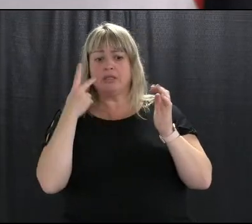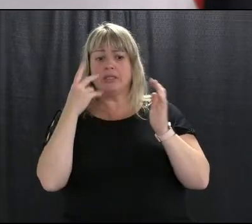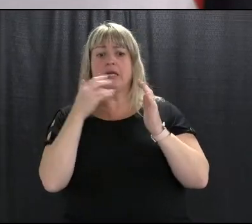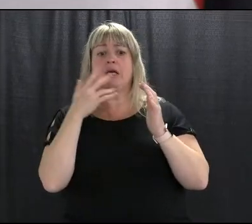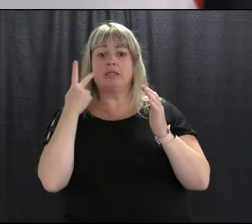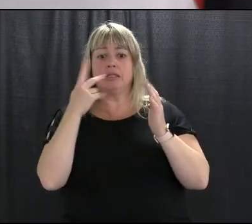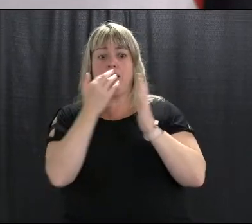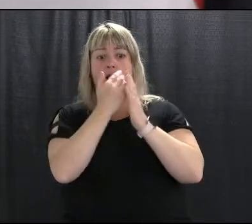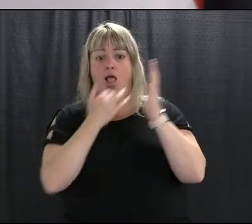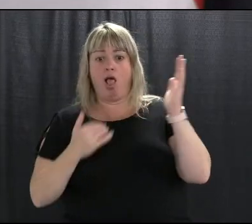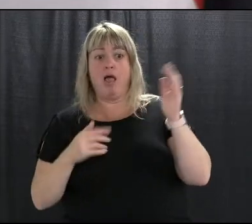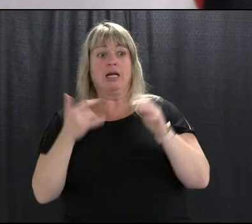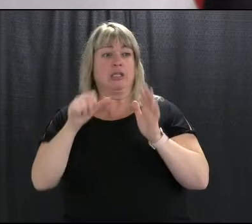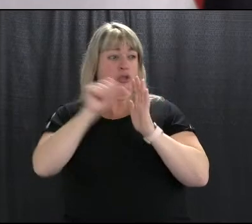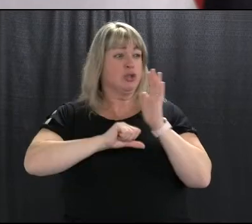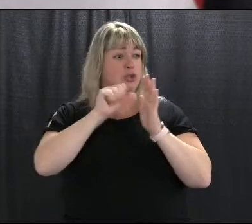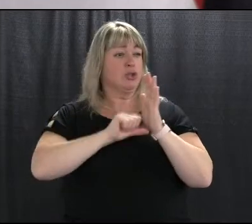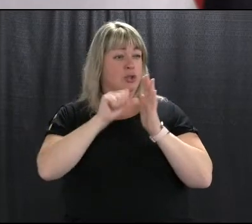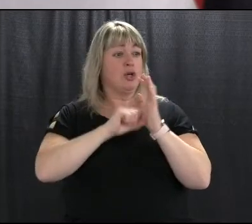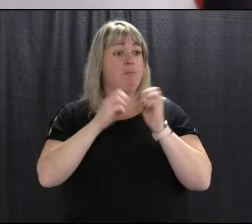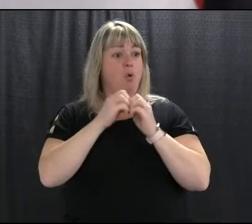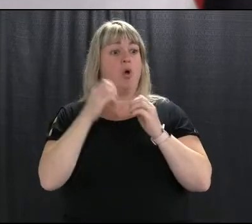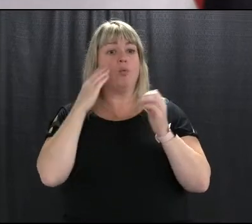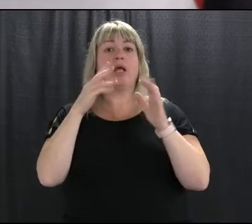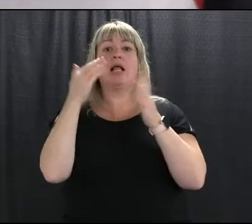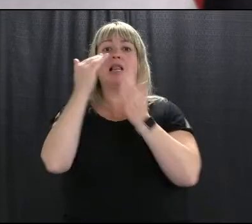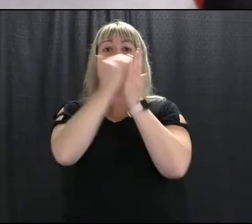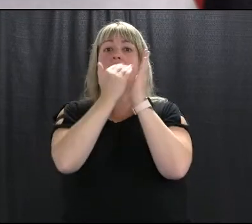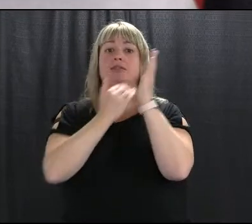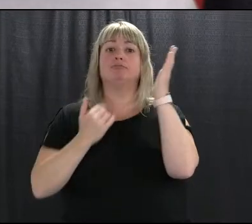of people. So